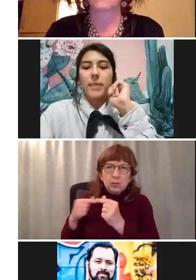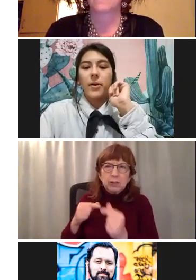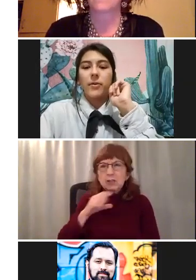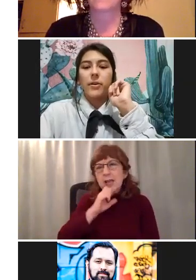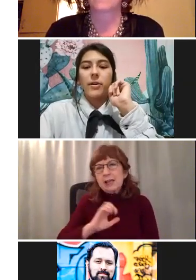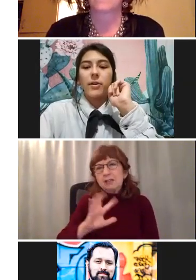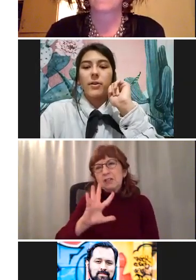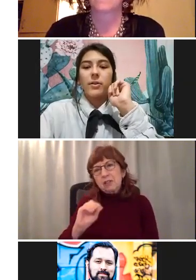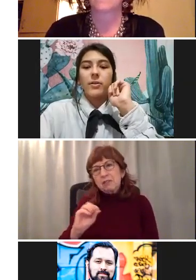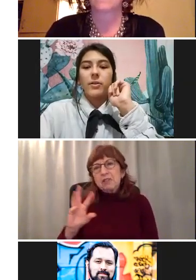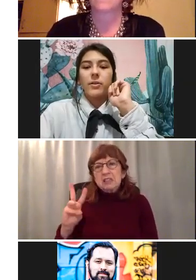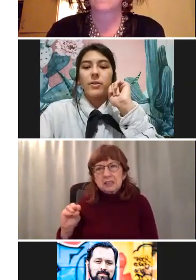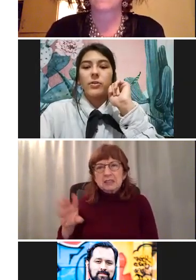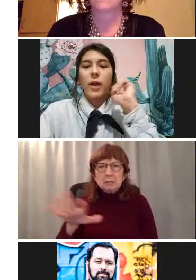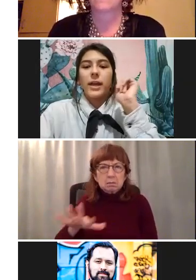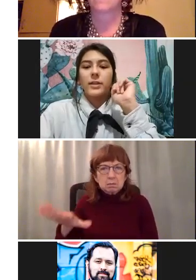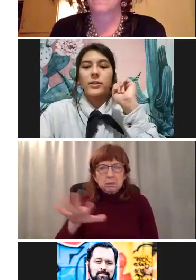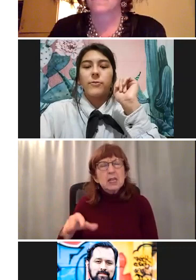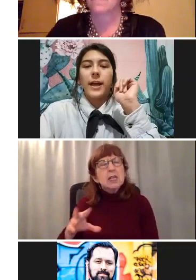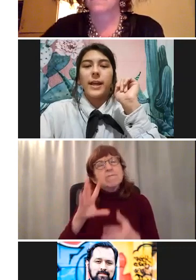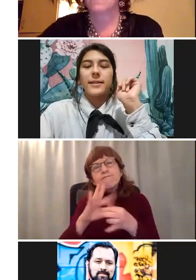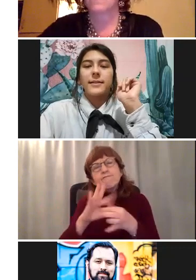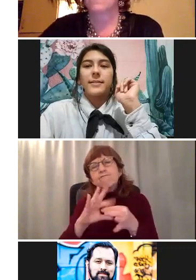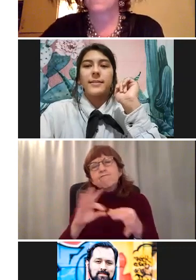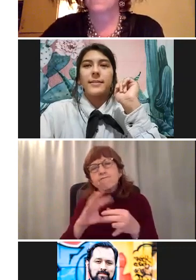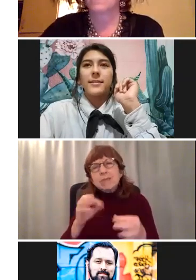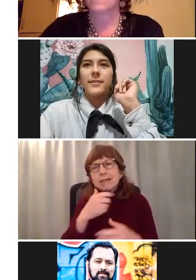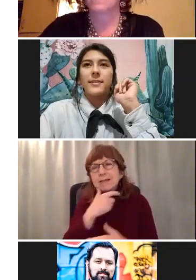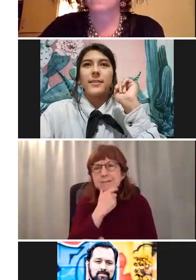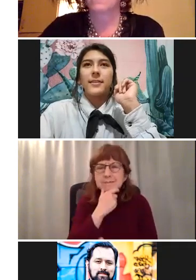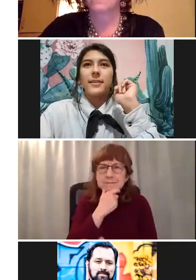talking about trying to find